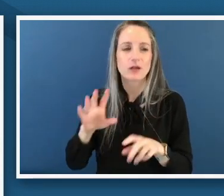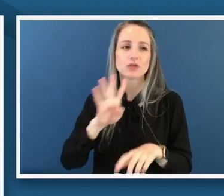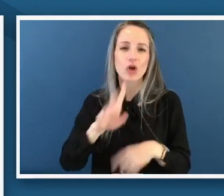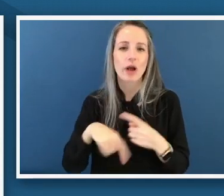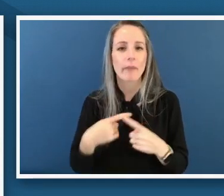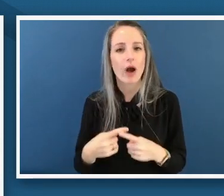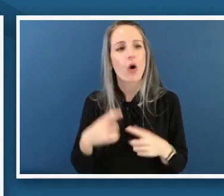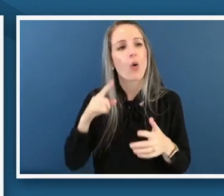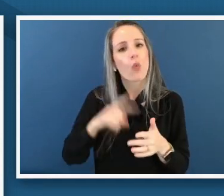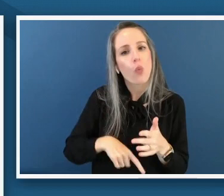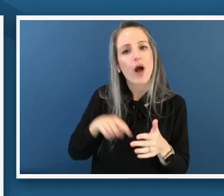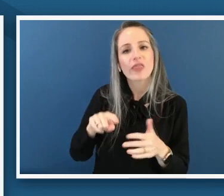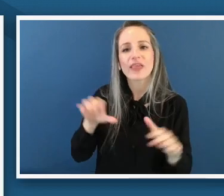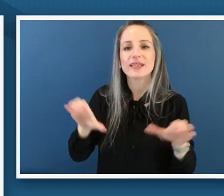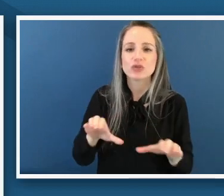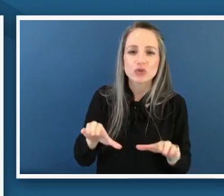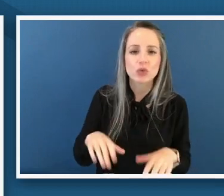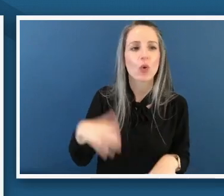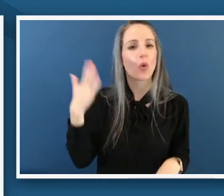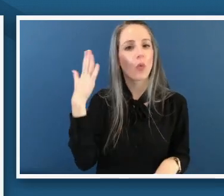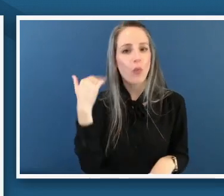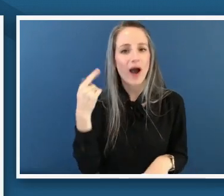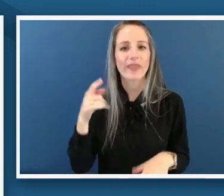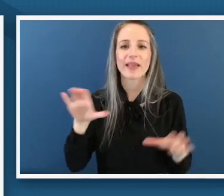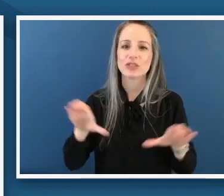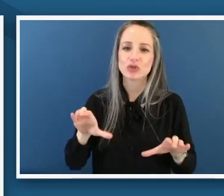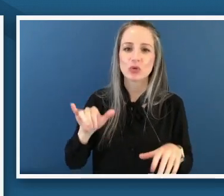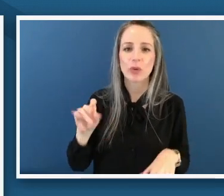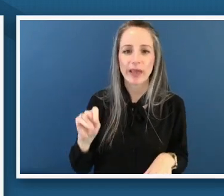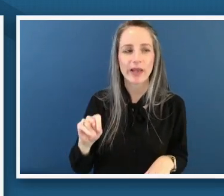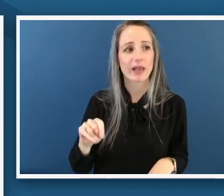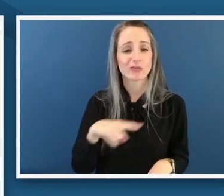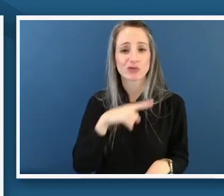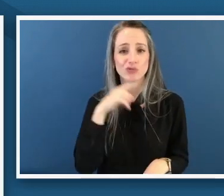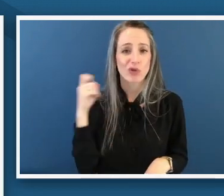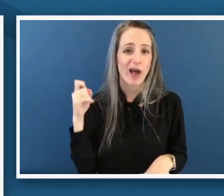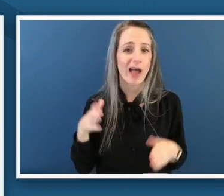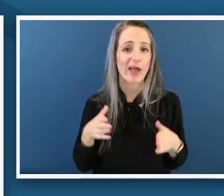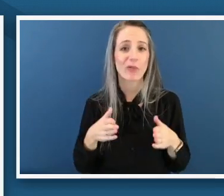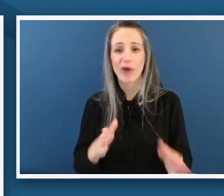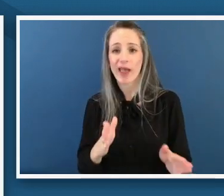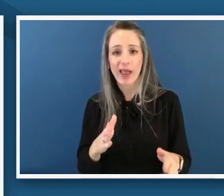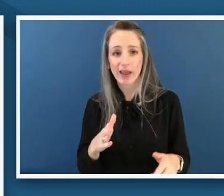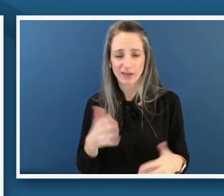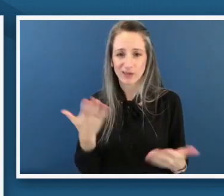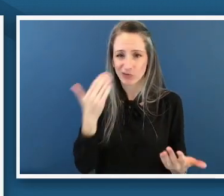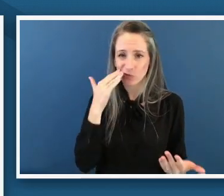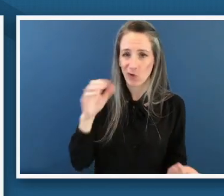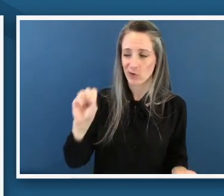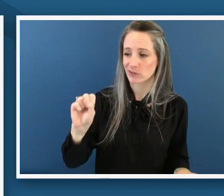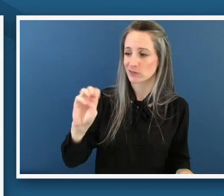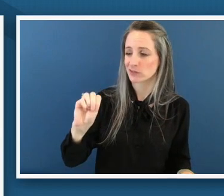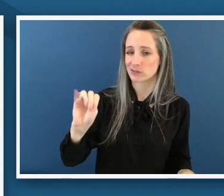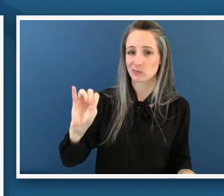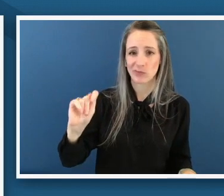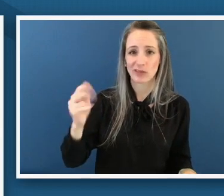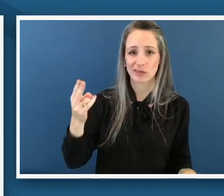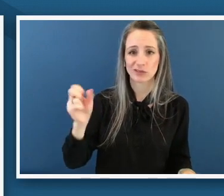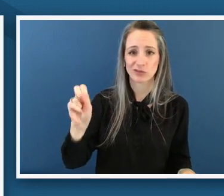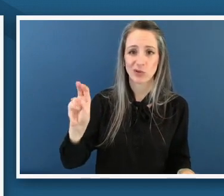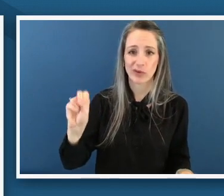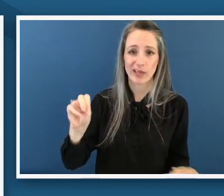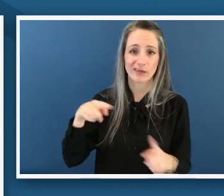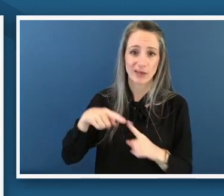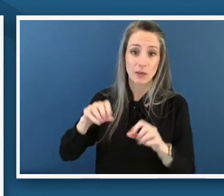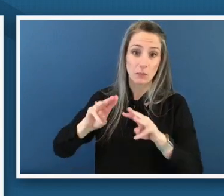it in a relatively dry way. I know this is the Smithsonian, but I'm going to warn you right now. These educators right here, they are